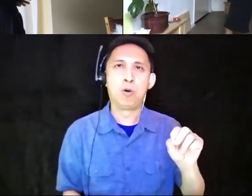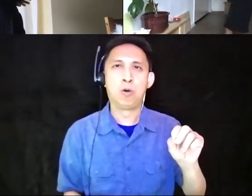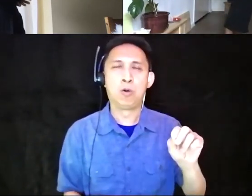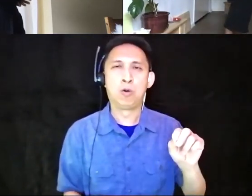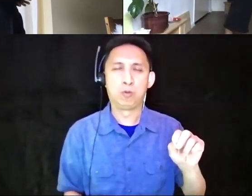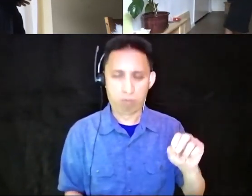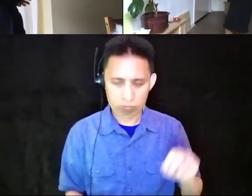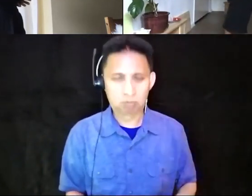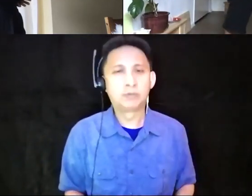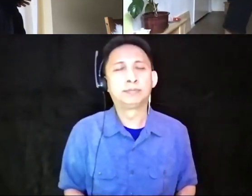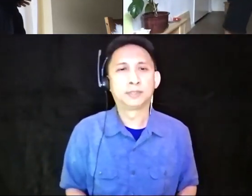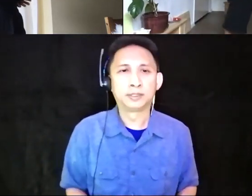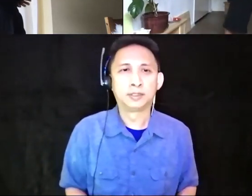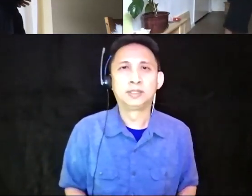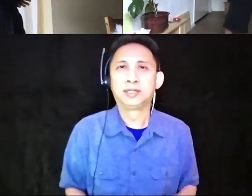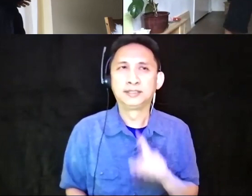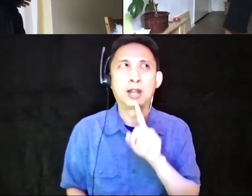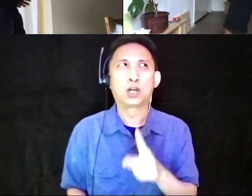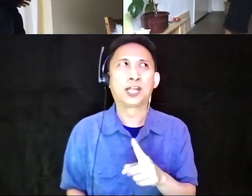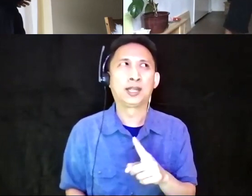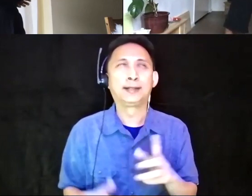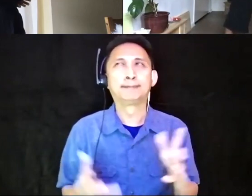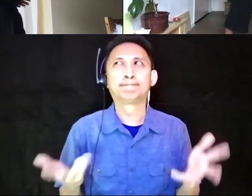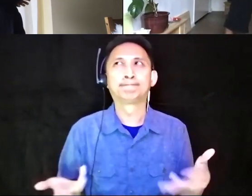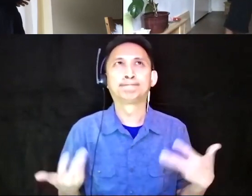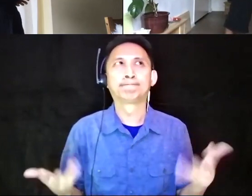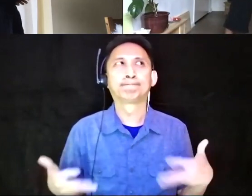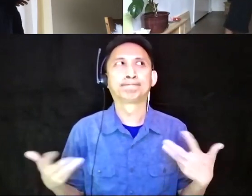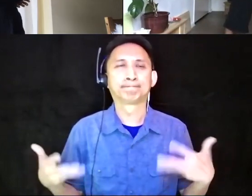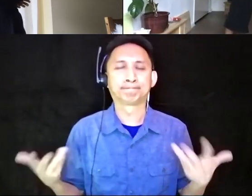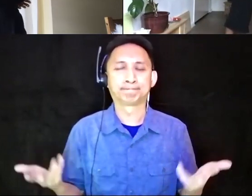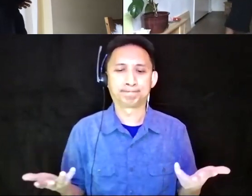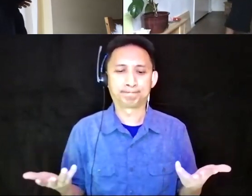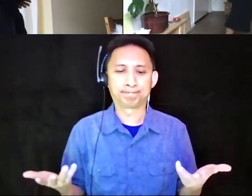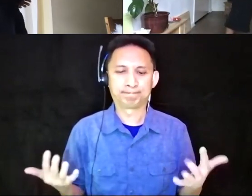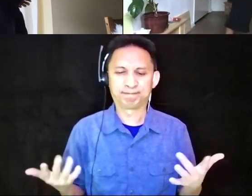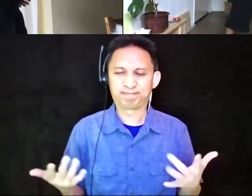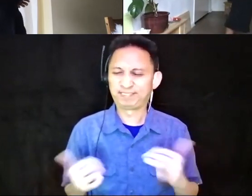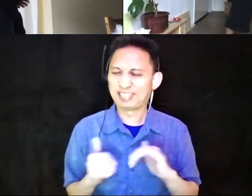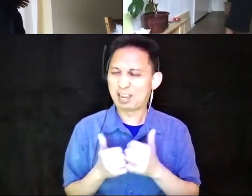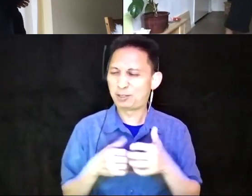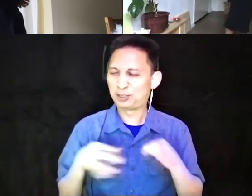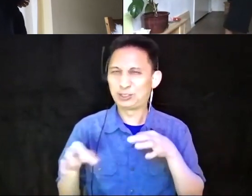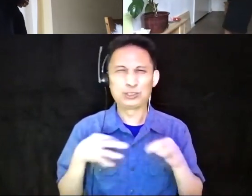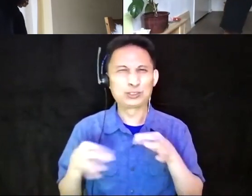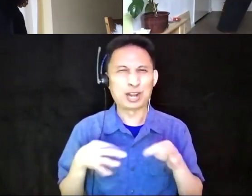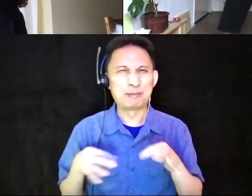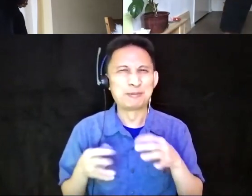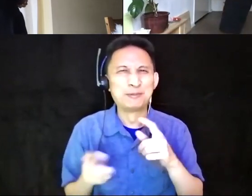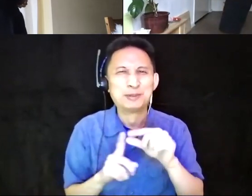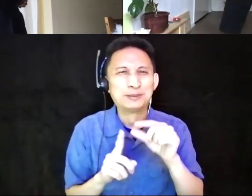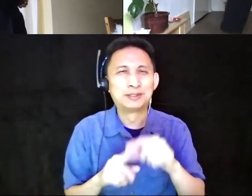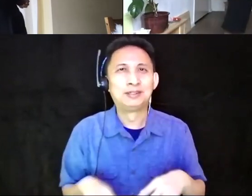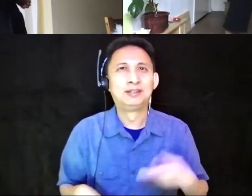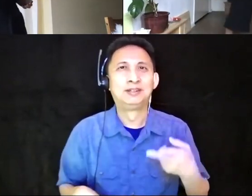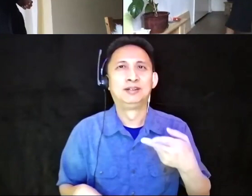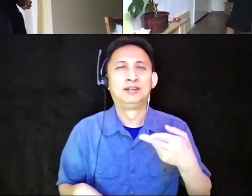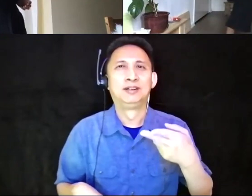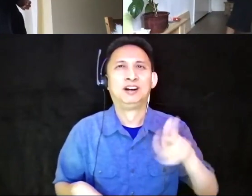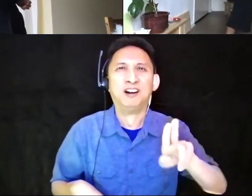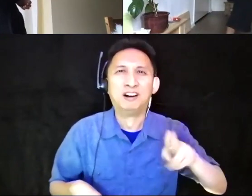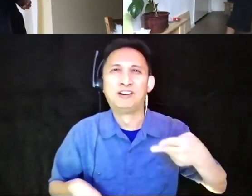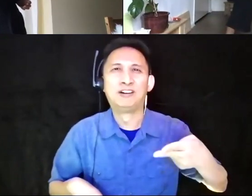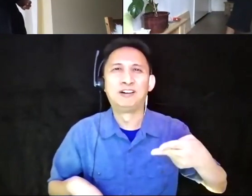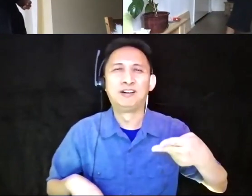is very, I don't know, how would you describe it, Singha? Ho! It's kind of just